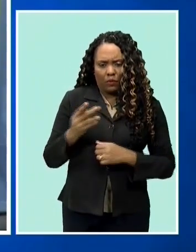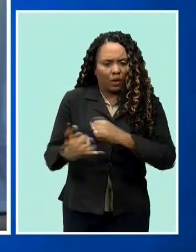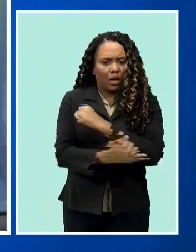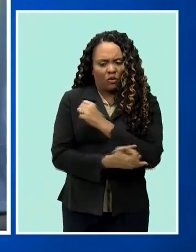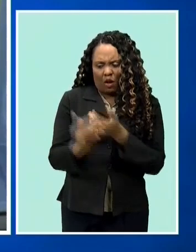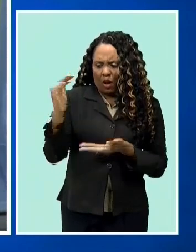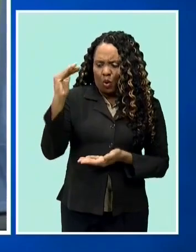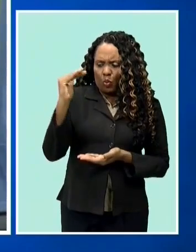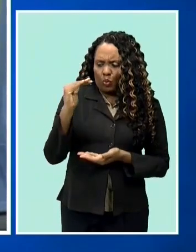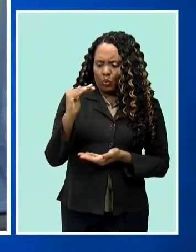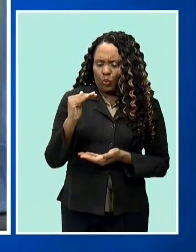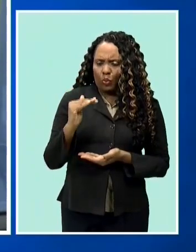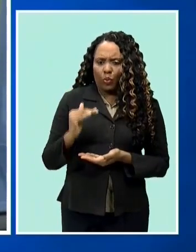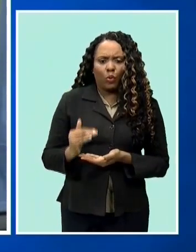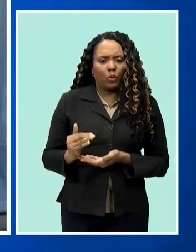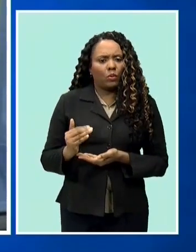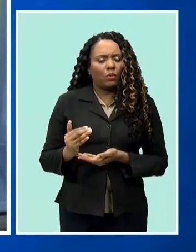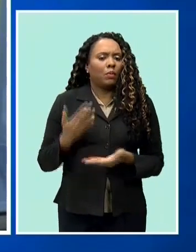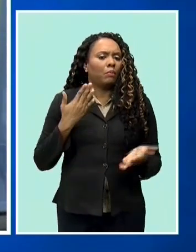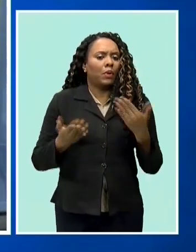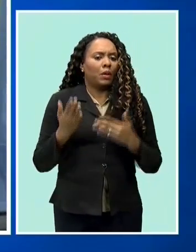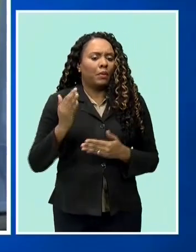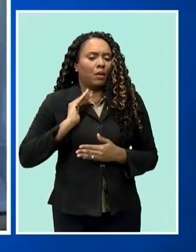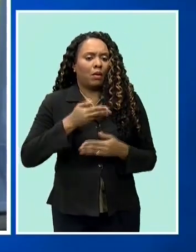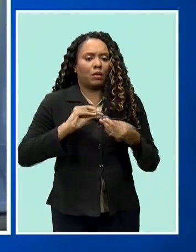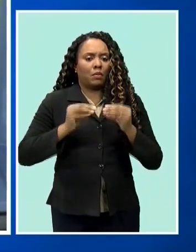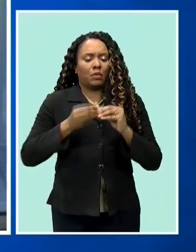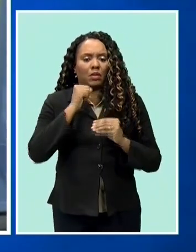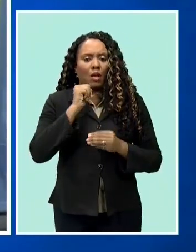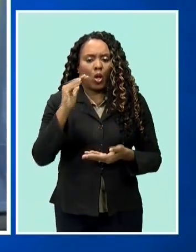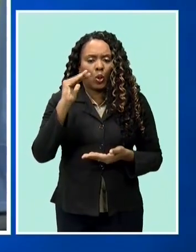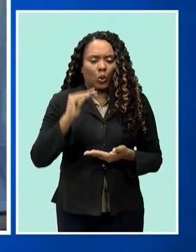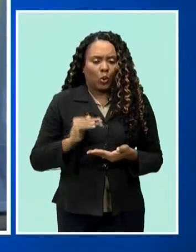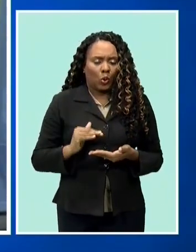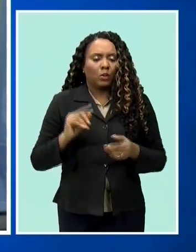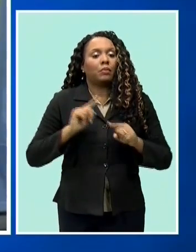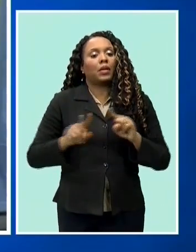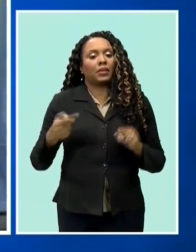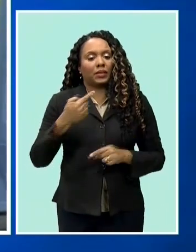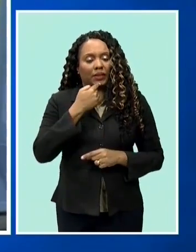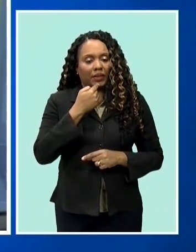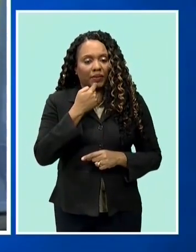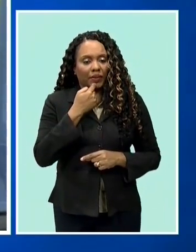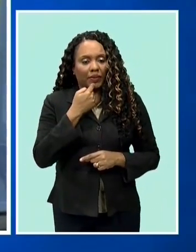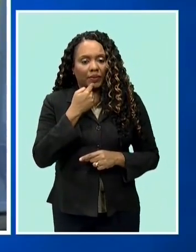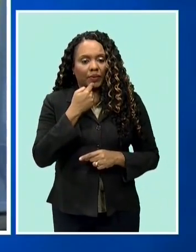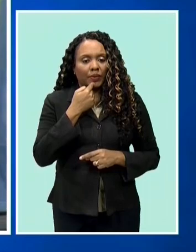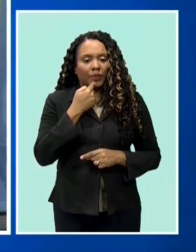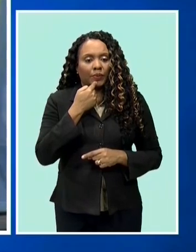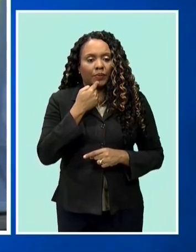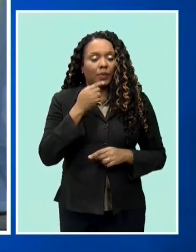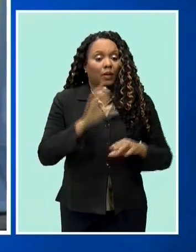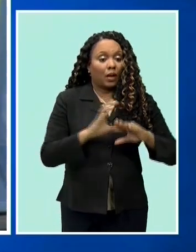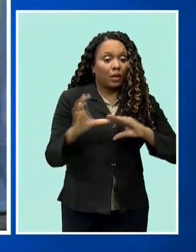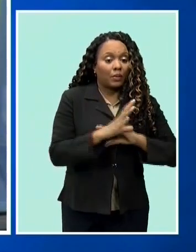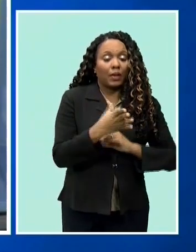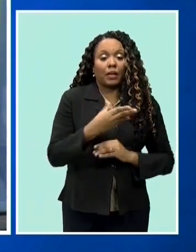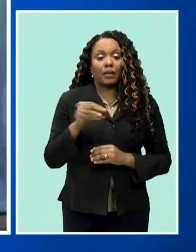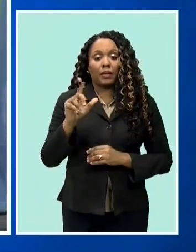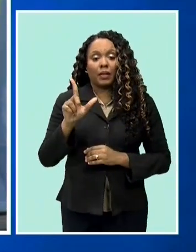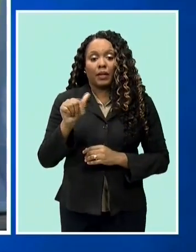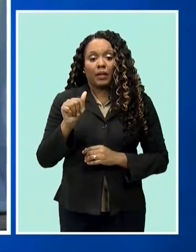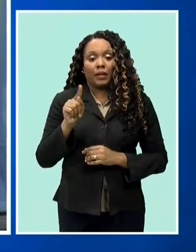year, 100 persons per year. Minister Ramjatan further stated that in the Caribbean and Latin America, the